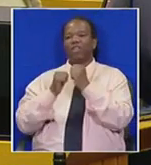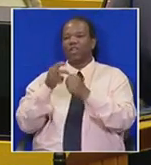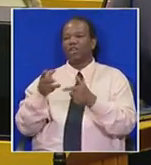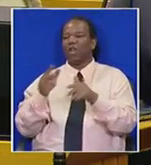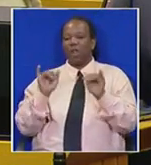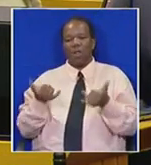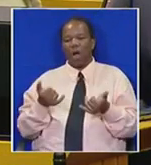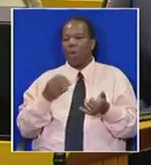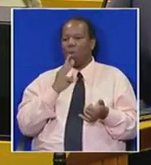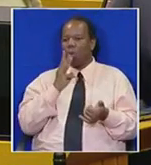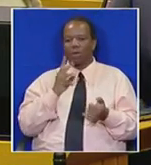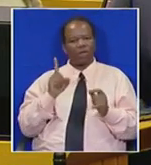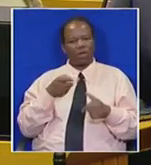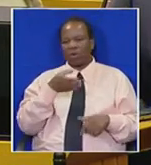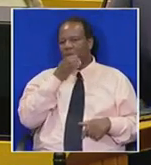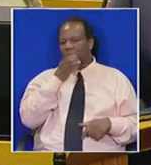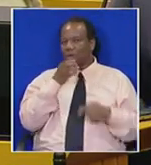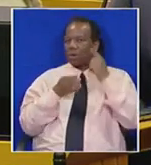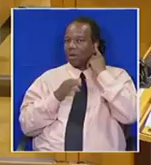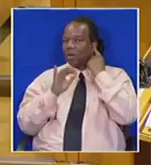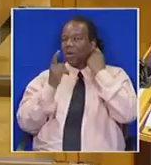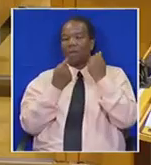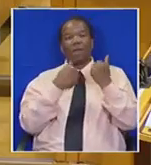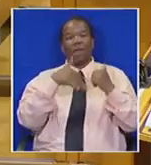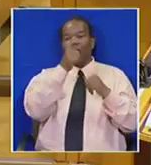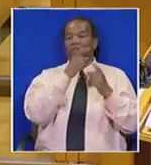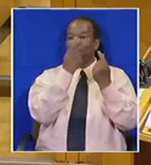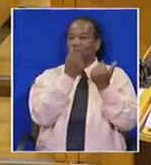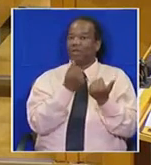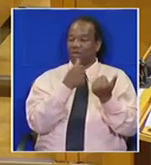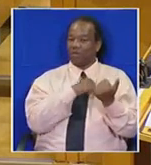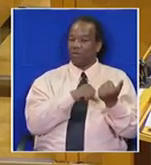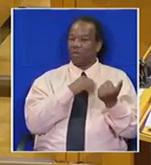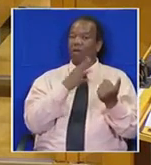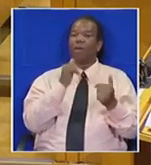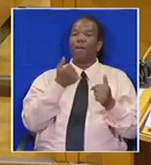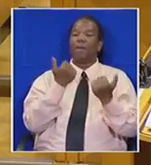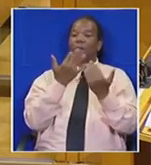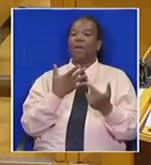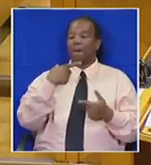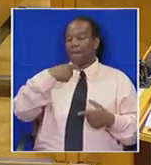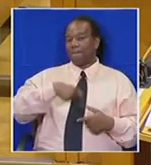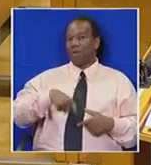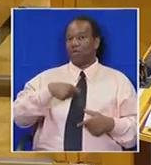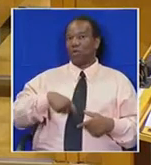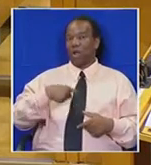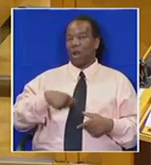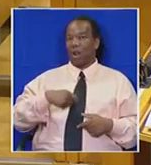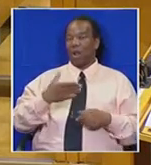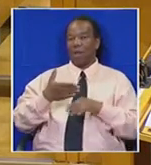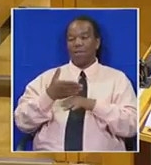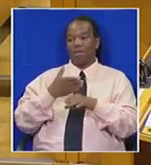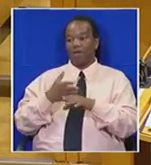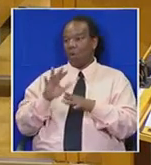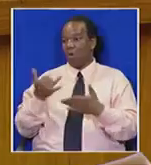water is undrinkable. The head of the finance in the municipalities that the budget was cut because personnel costs have crowded out